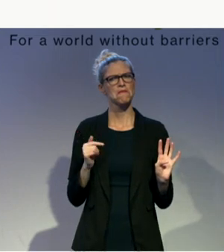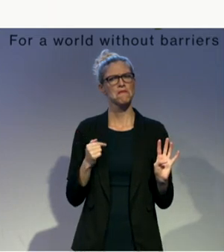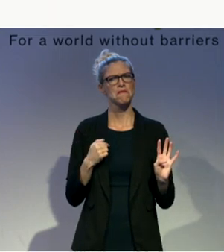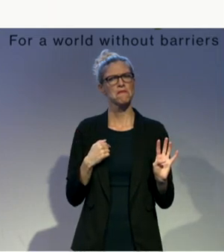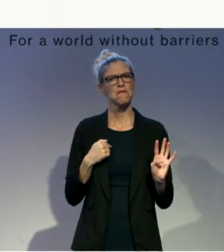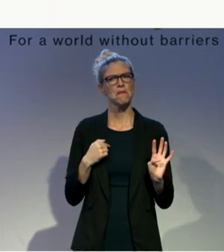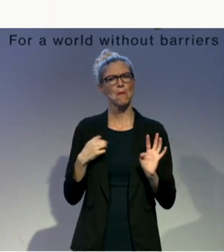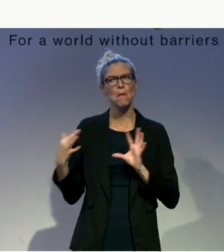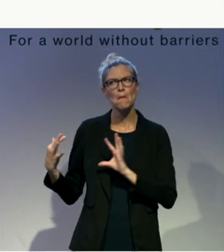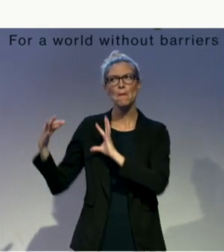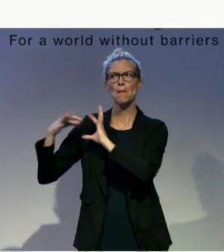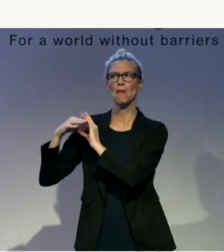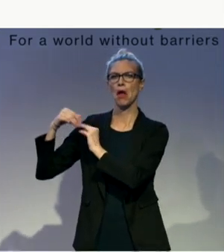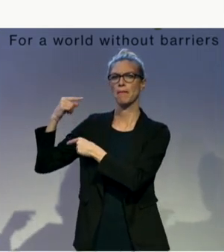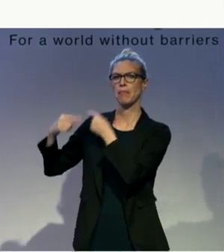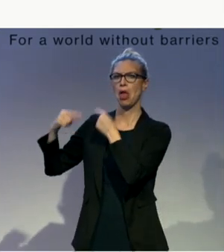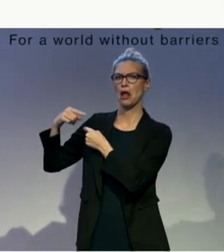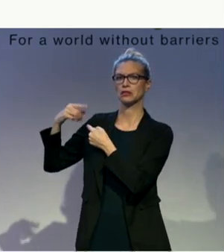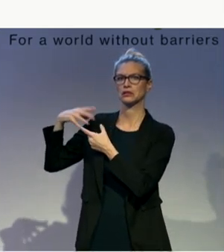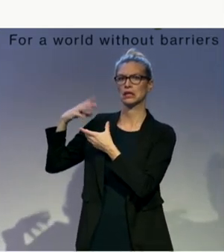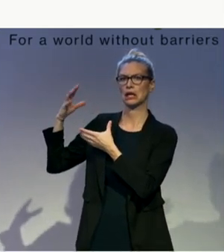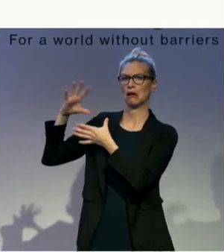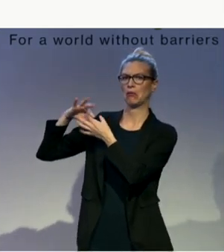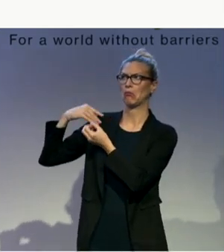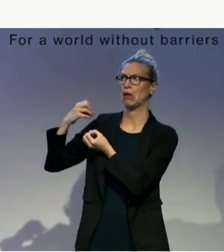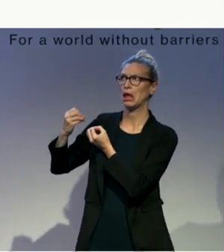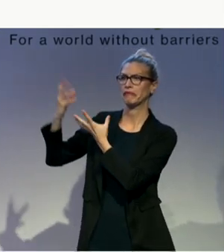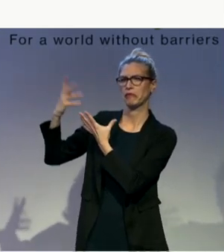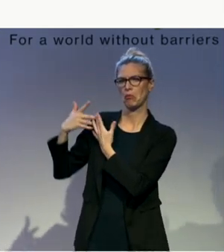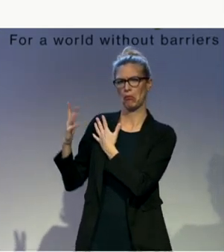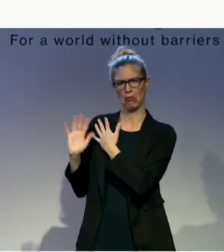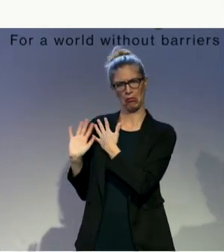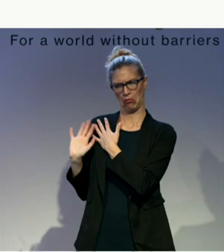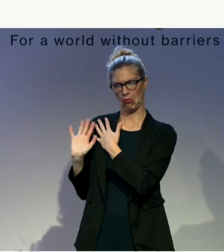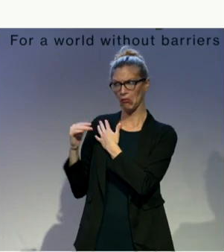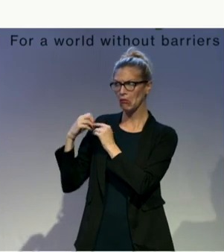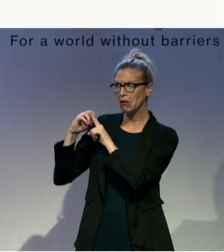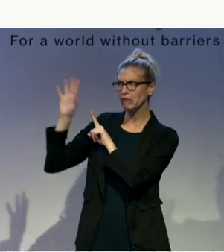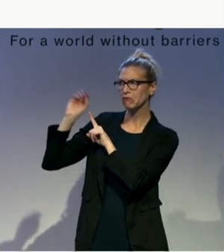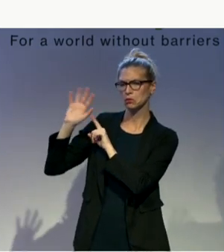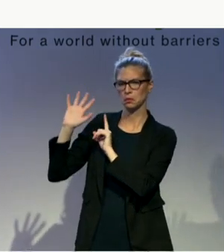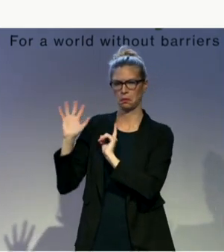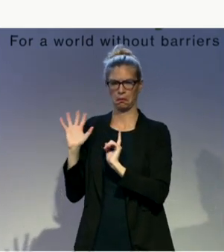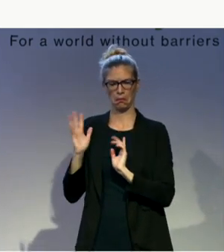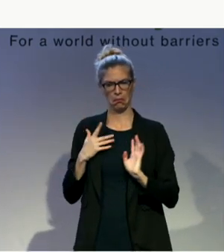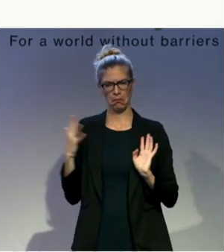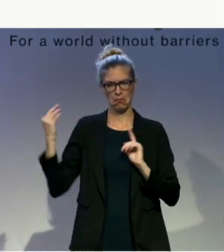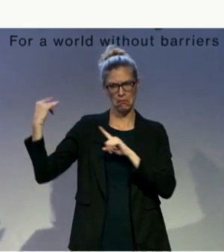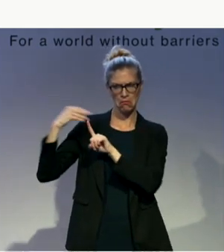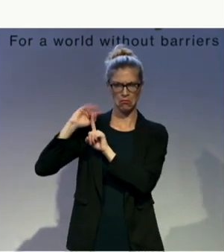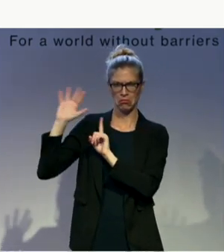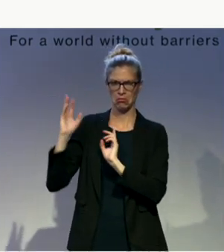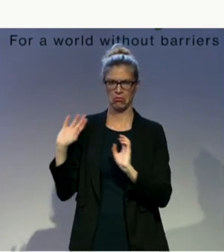so will stick to the voting process. The way we overcame that was to go direct to the political